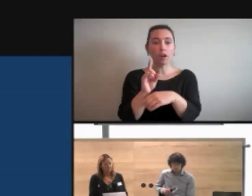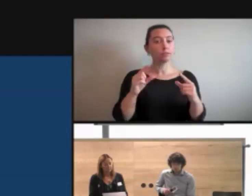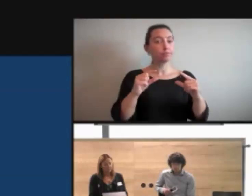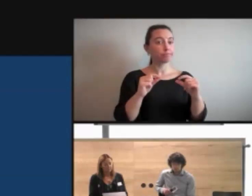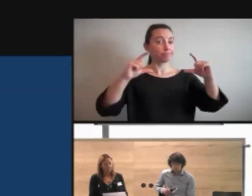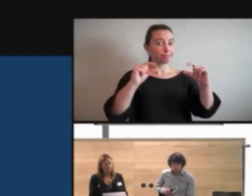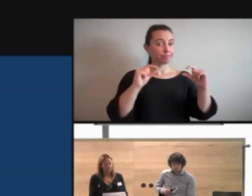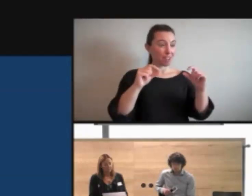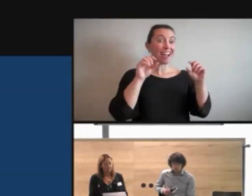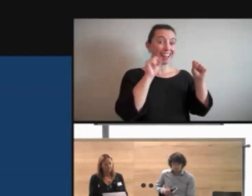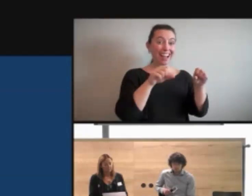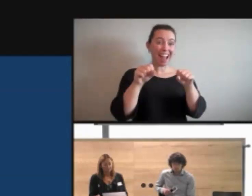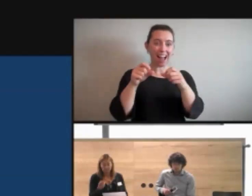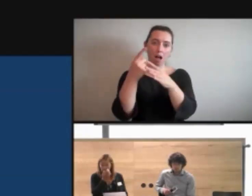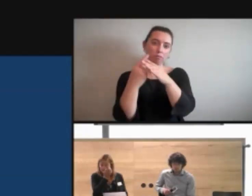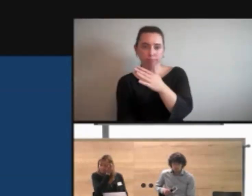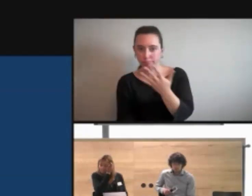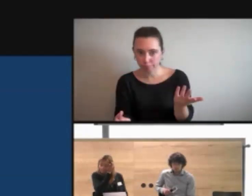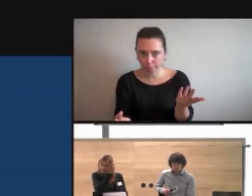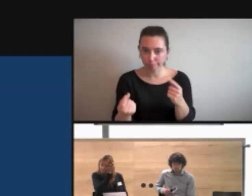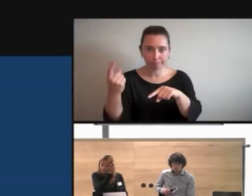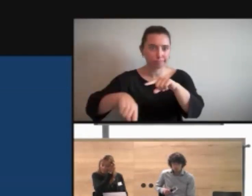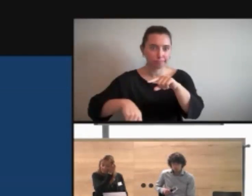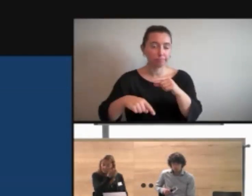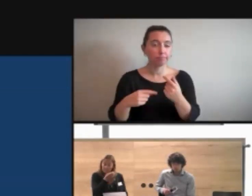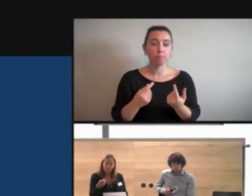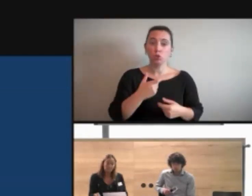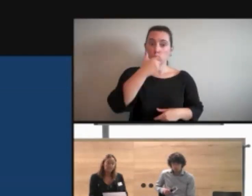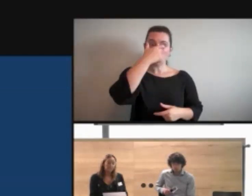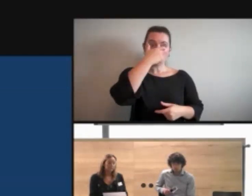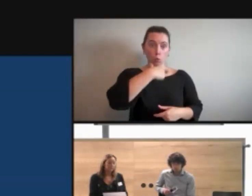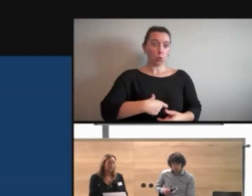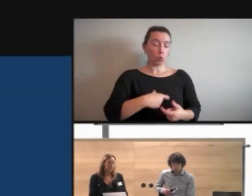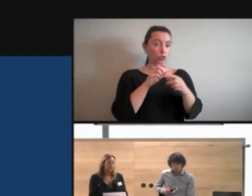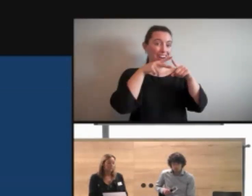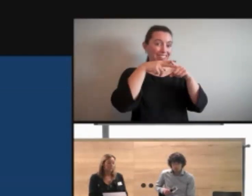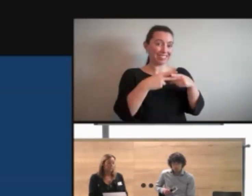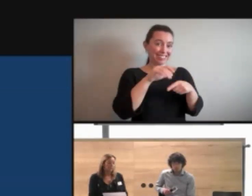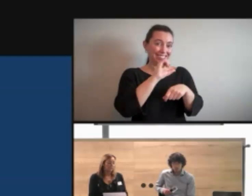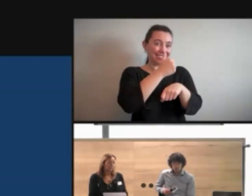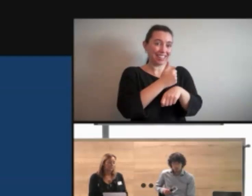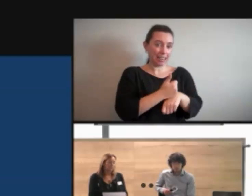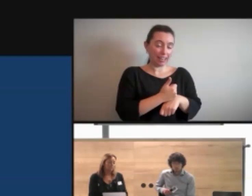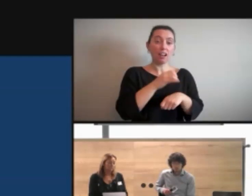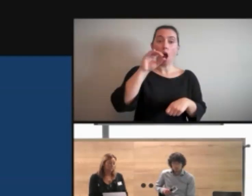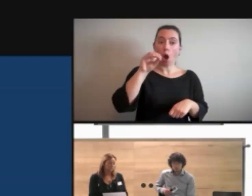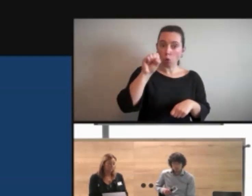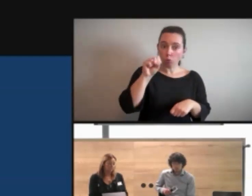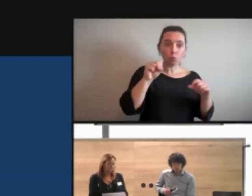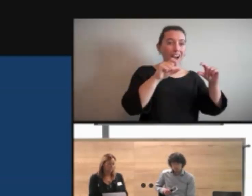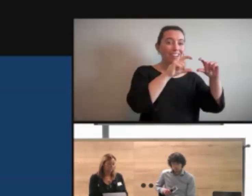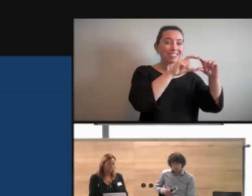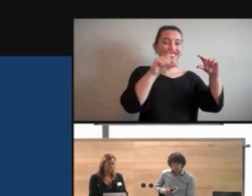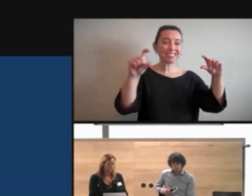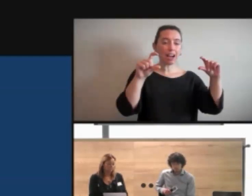we adjust the user settings, and the user experience is different between each platform. On iOS, text labels in a bottom